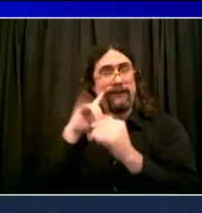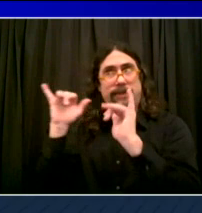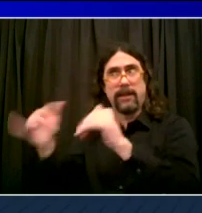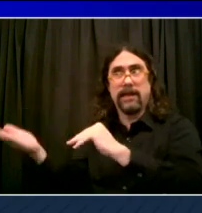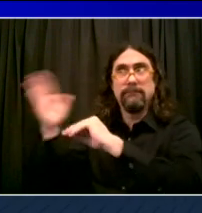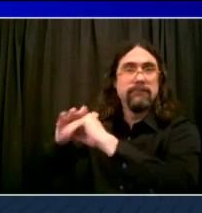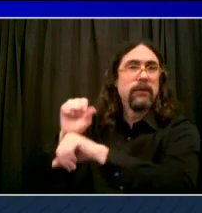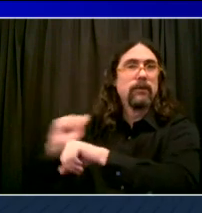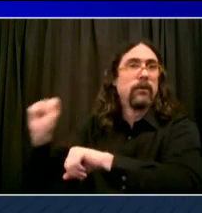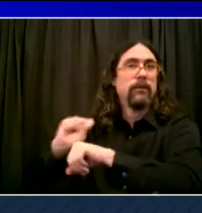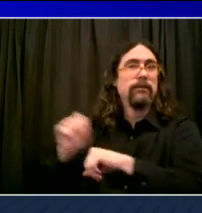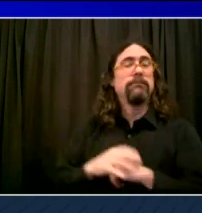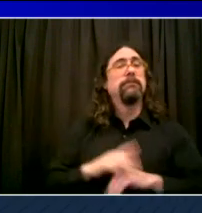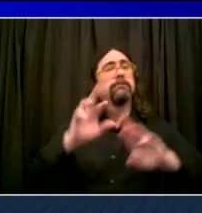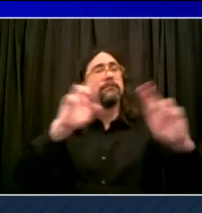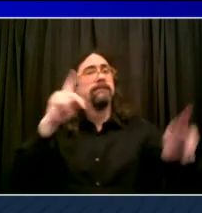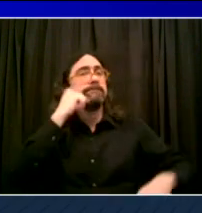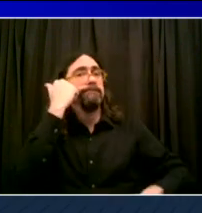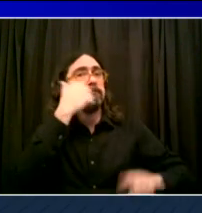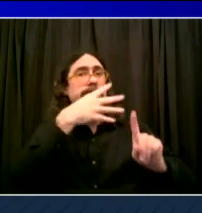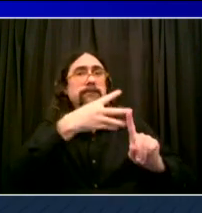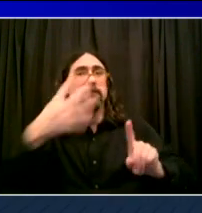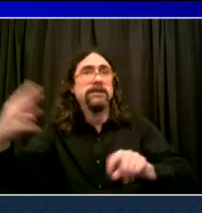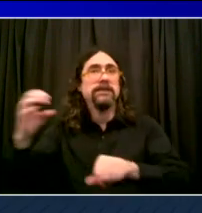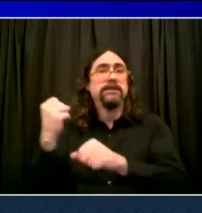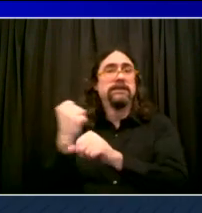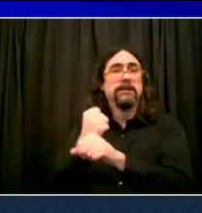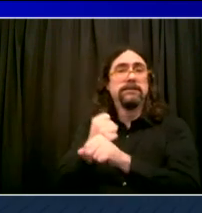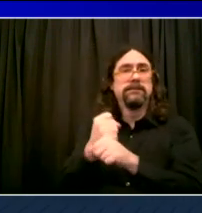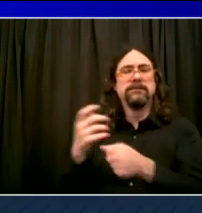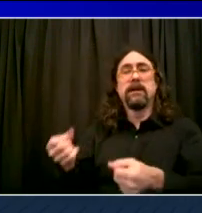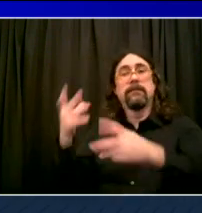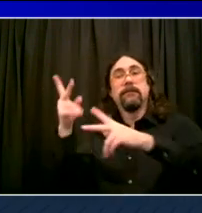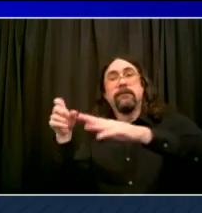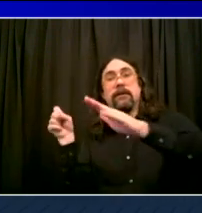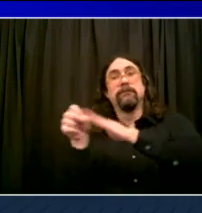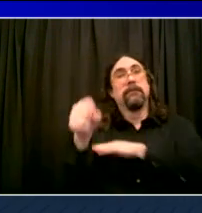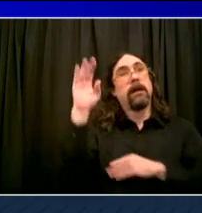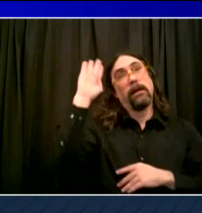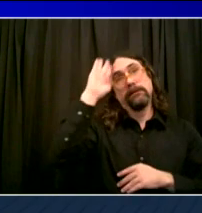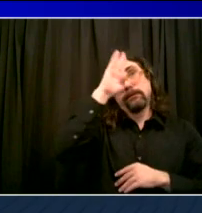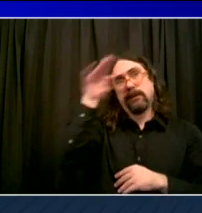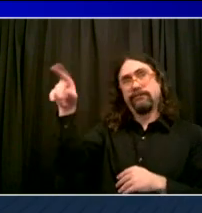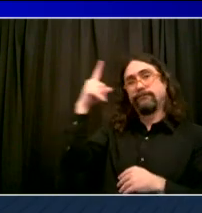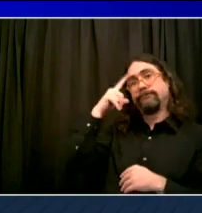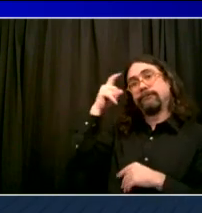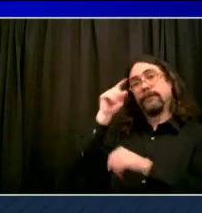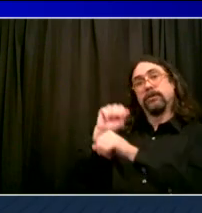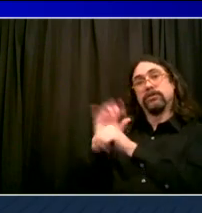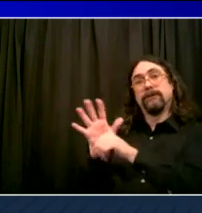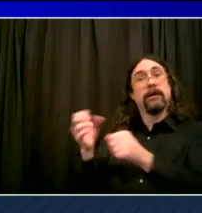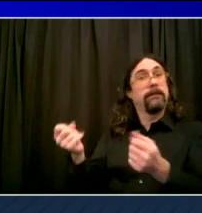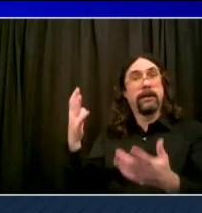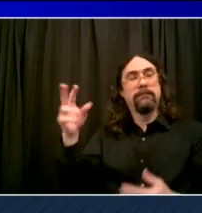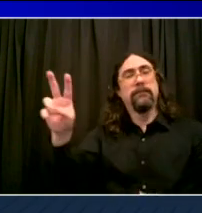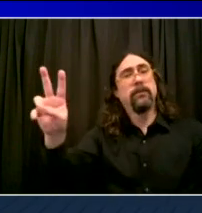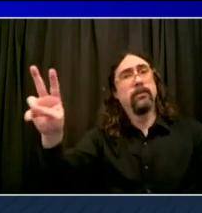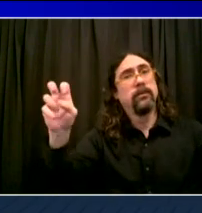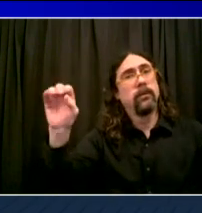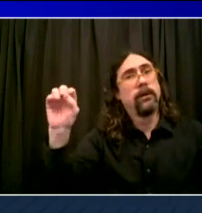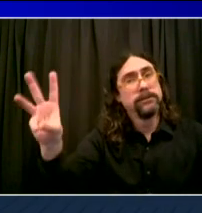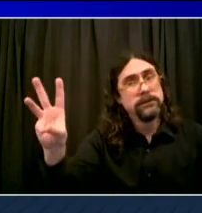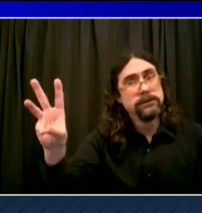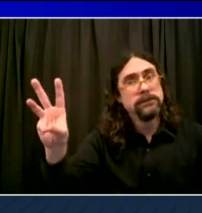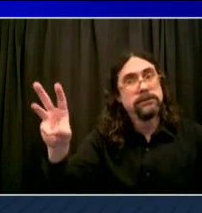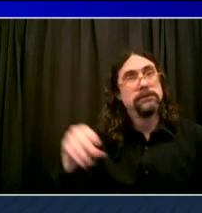suspected COVID-19. Today's report, 206 patients. This is a good report today. Now, again, I'm going to pause here for a moment and